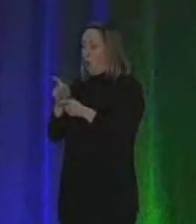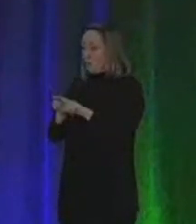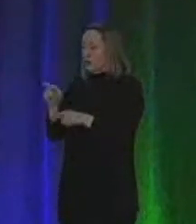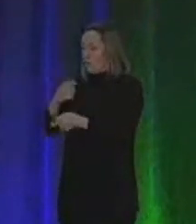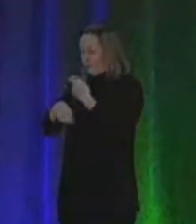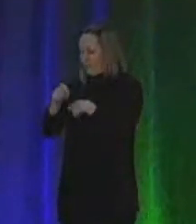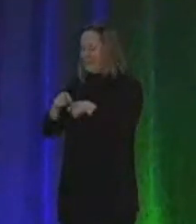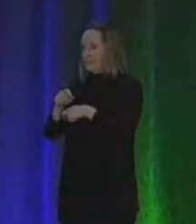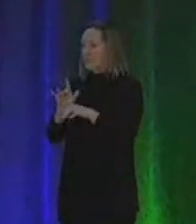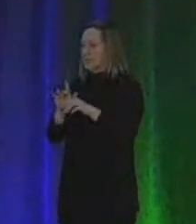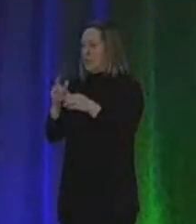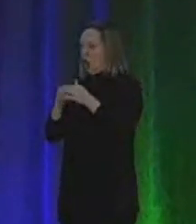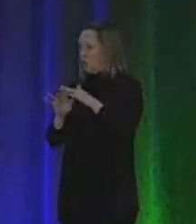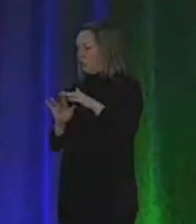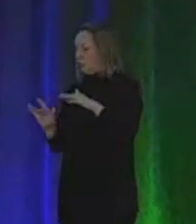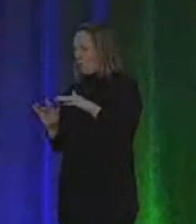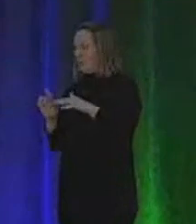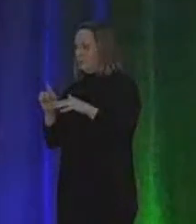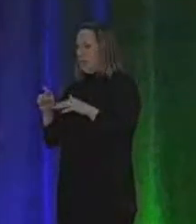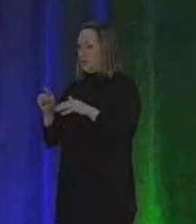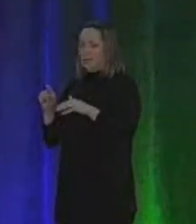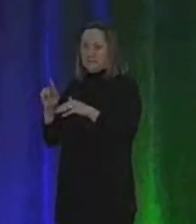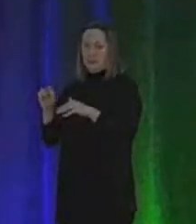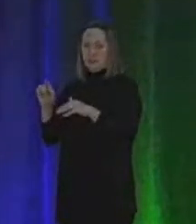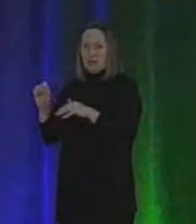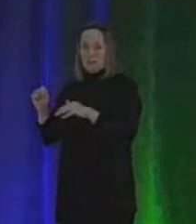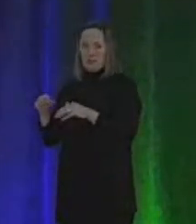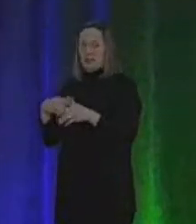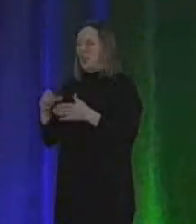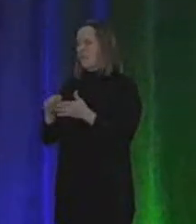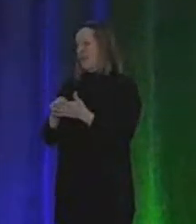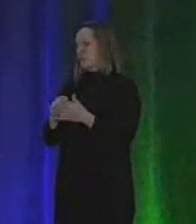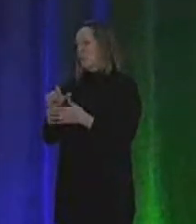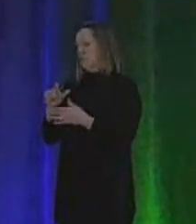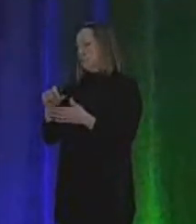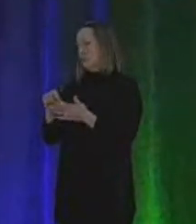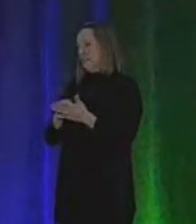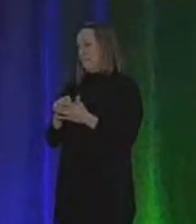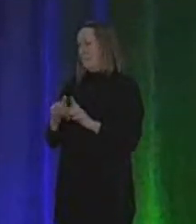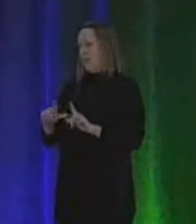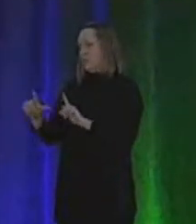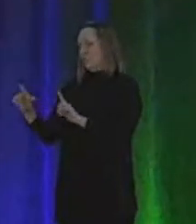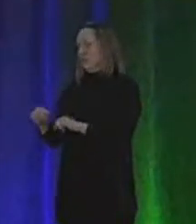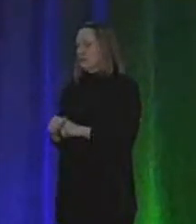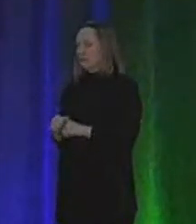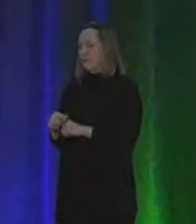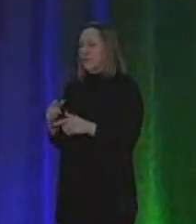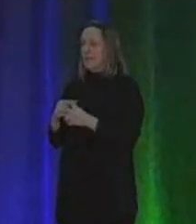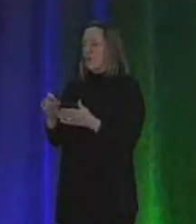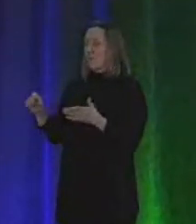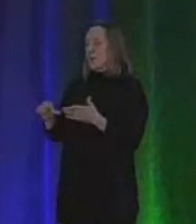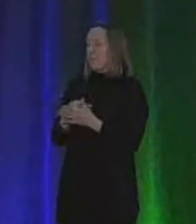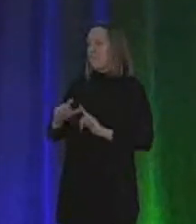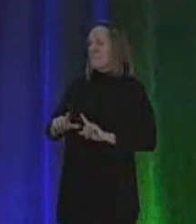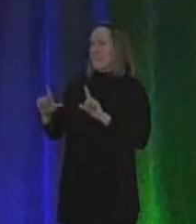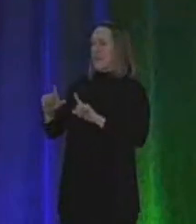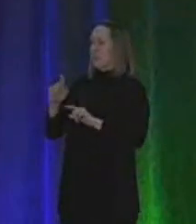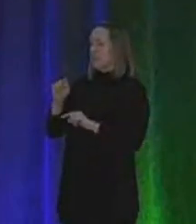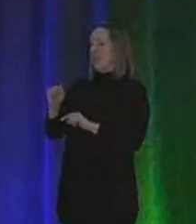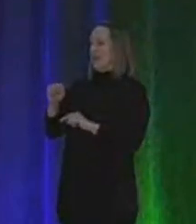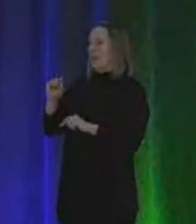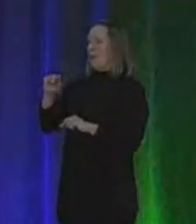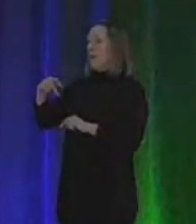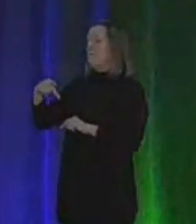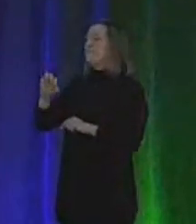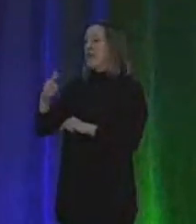the _app.tsx and _document.tsx in pages land. And then we have a page.tsx file, which is the